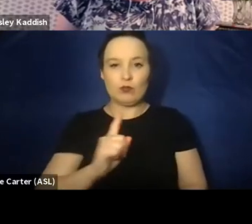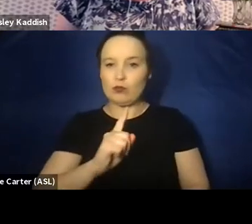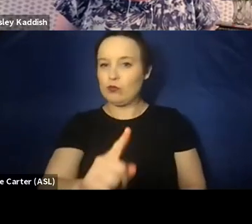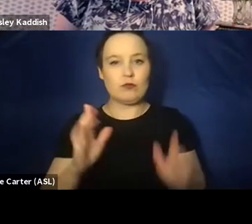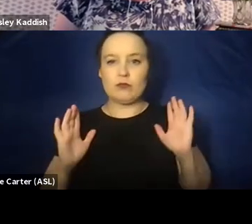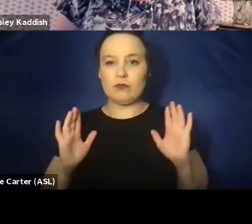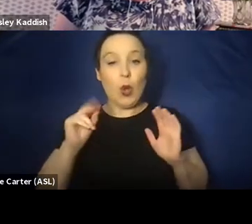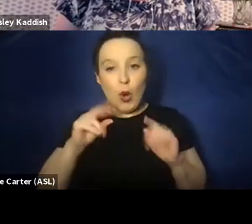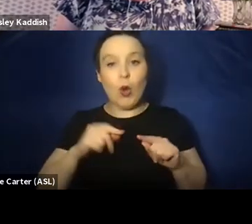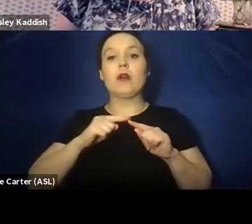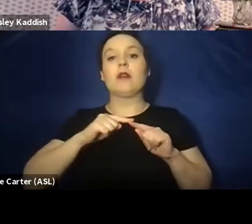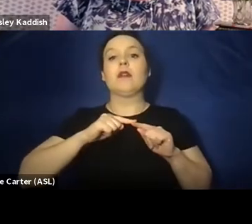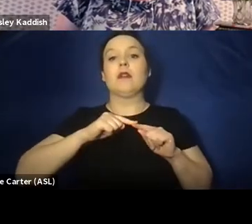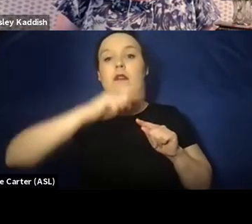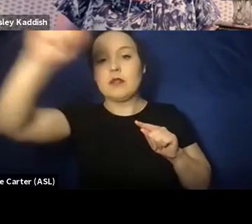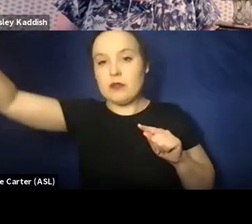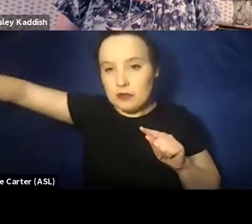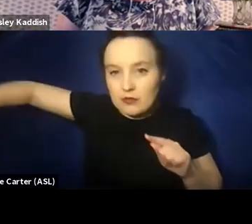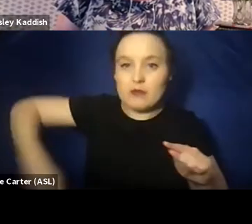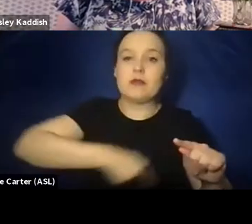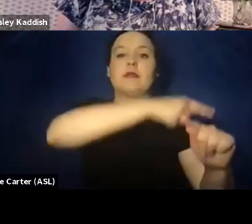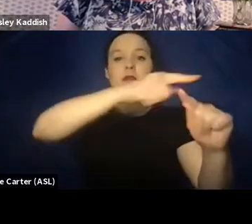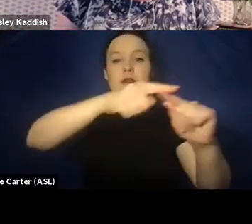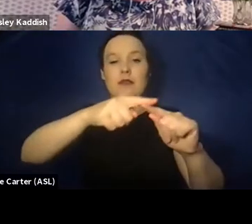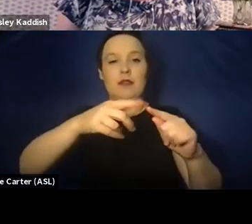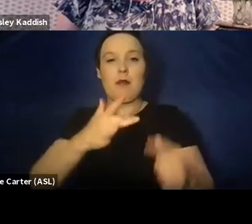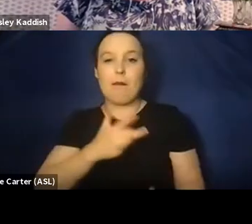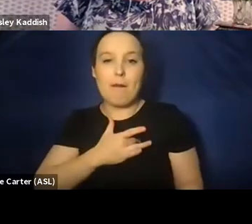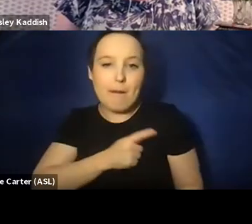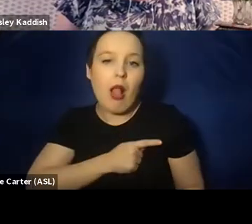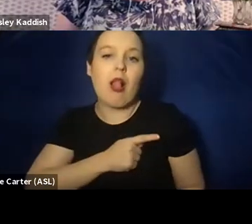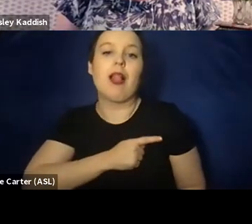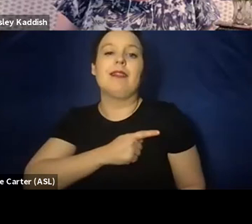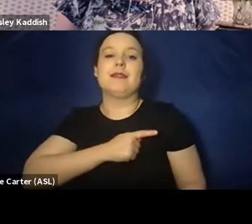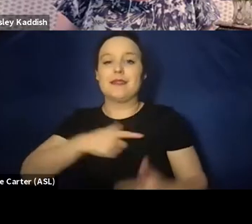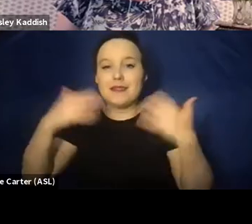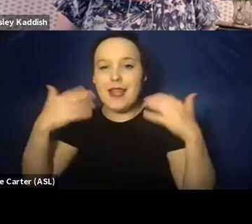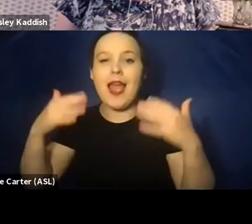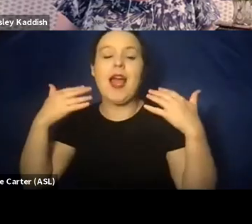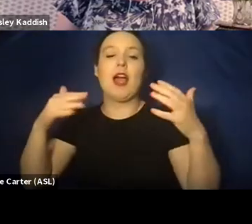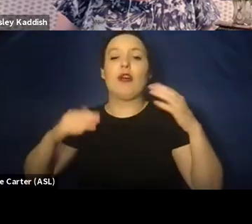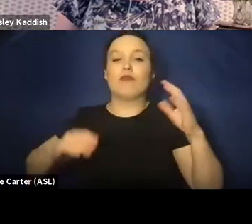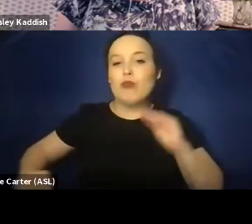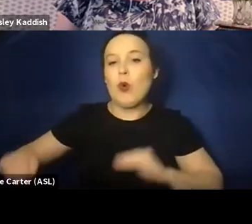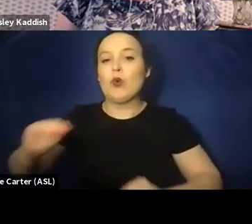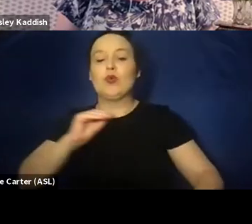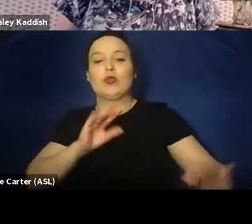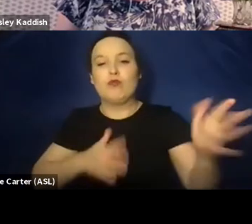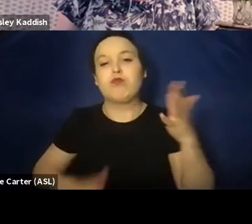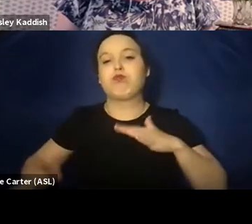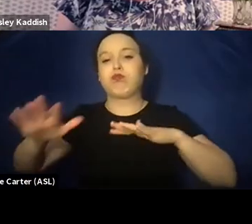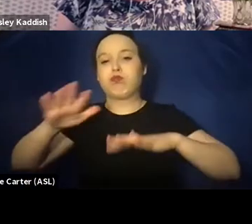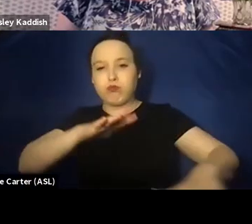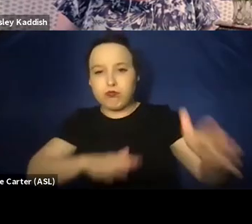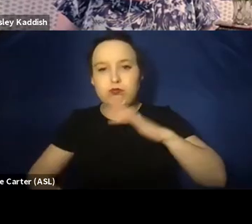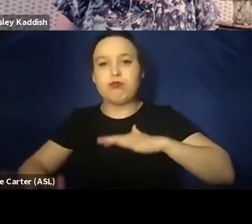Everything from pulse to sound is in motion. And so it felt remarkably emblematic of